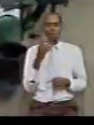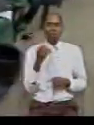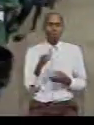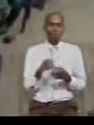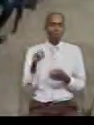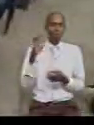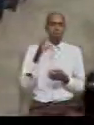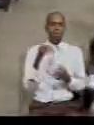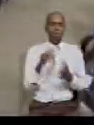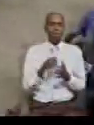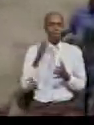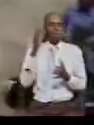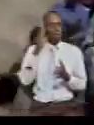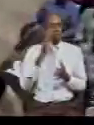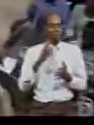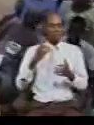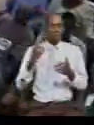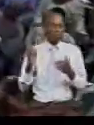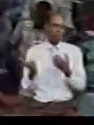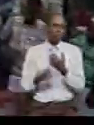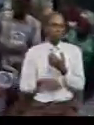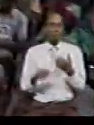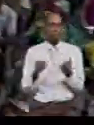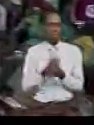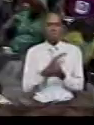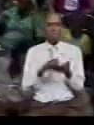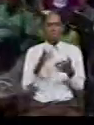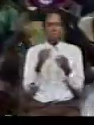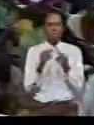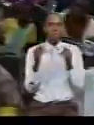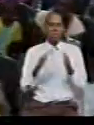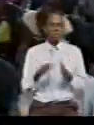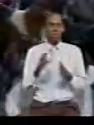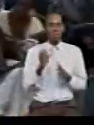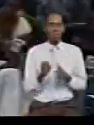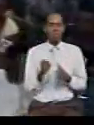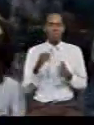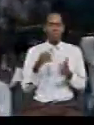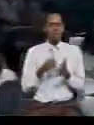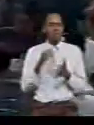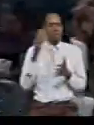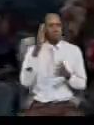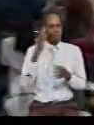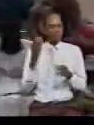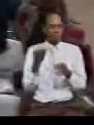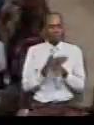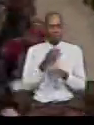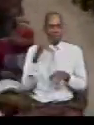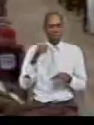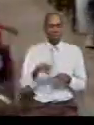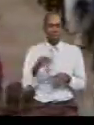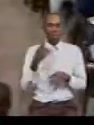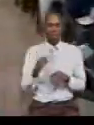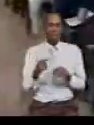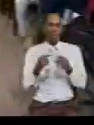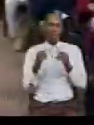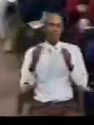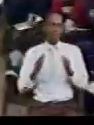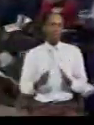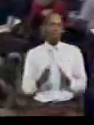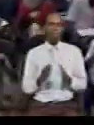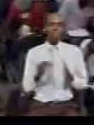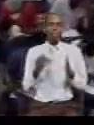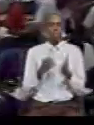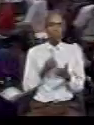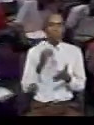It will pierce the enemy. It will cut down the enemy. It